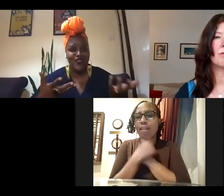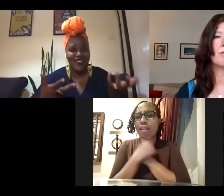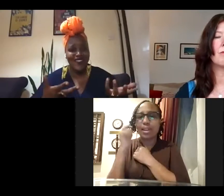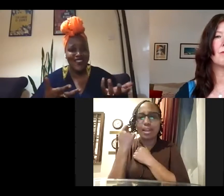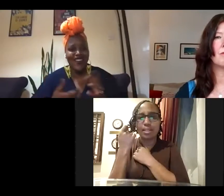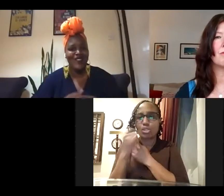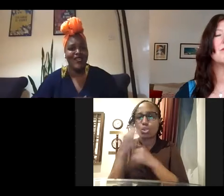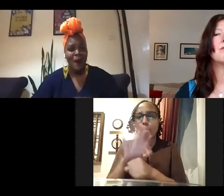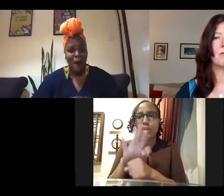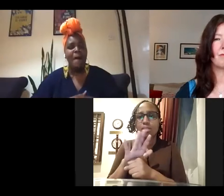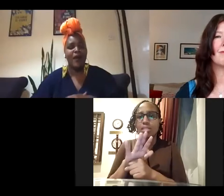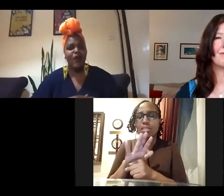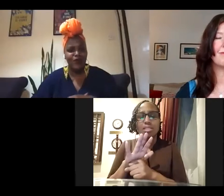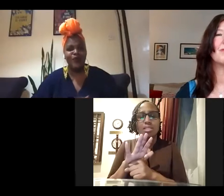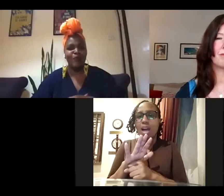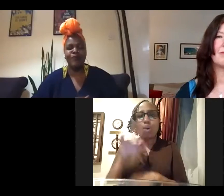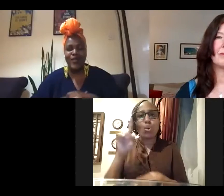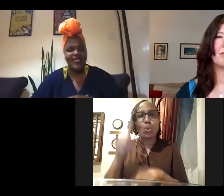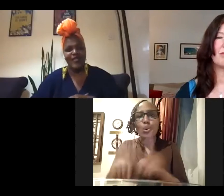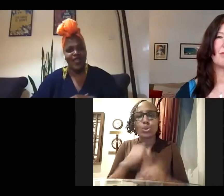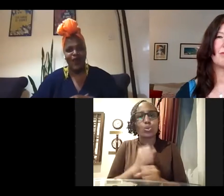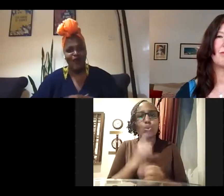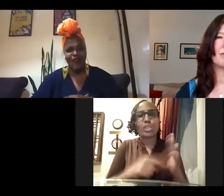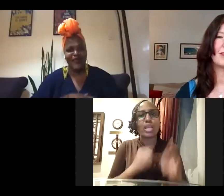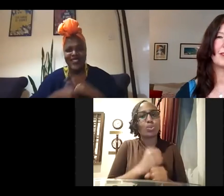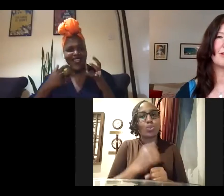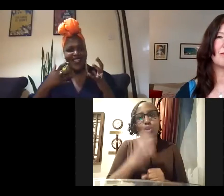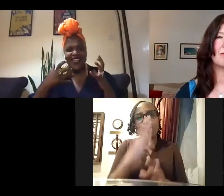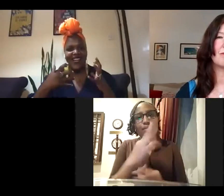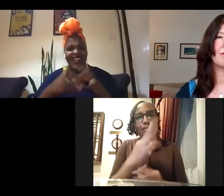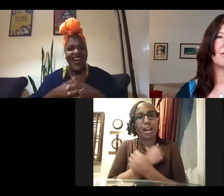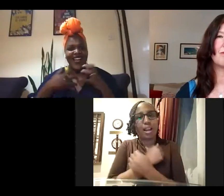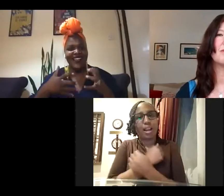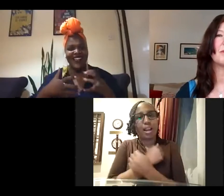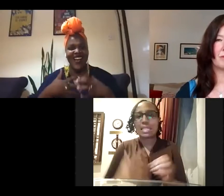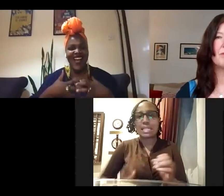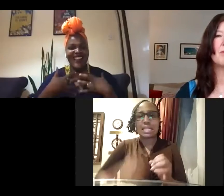I do if I didn't love this country. But it also pisses me the hell off, and I'm just like,